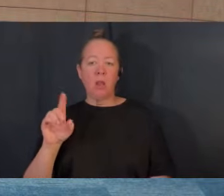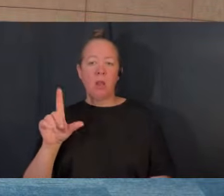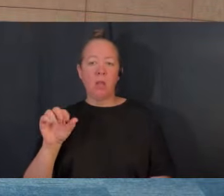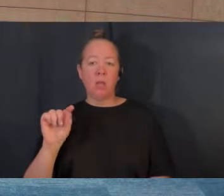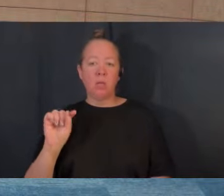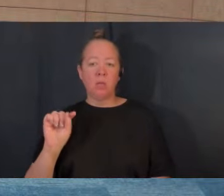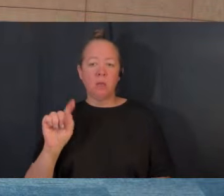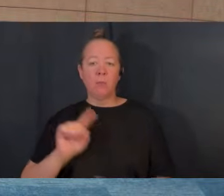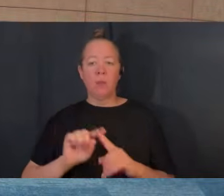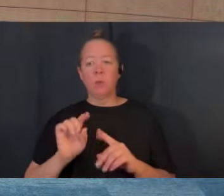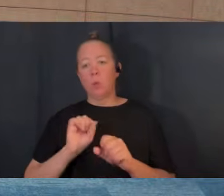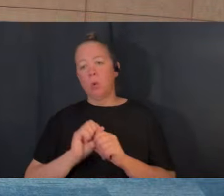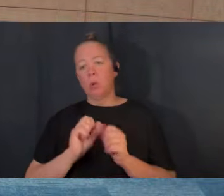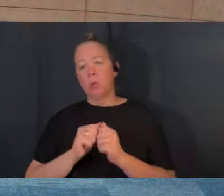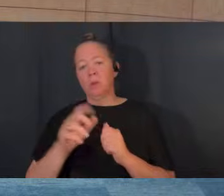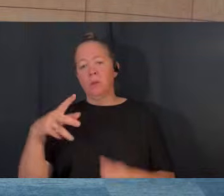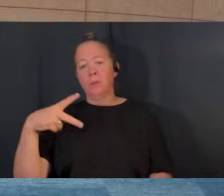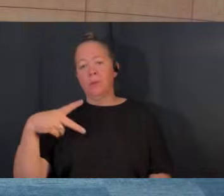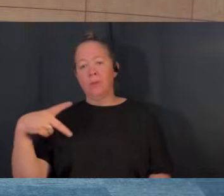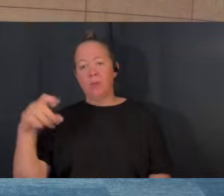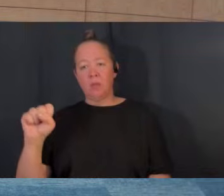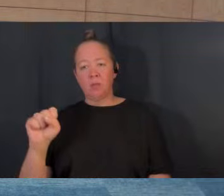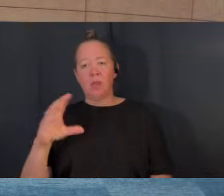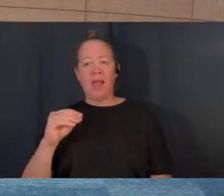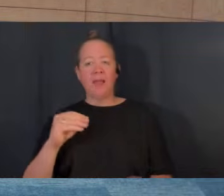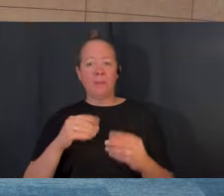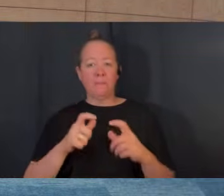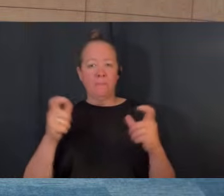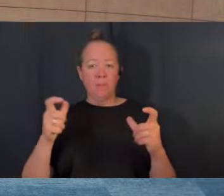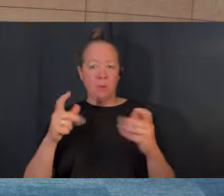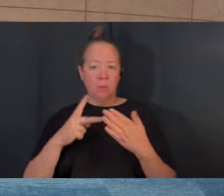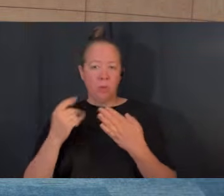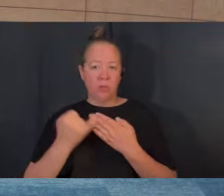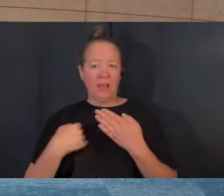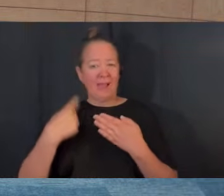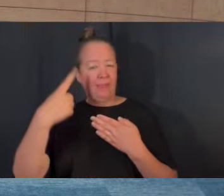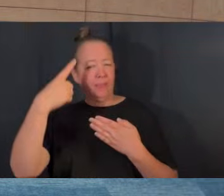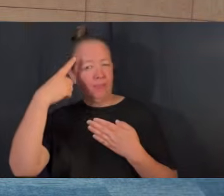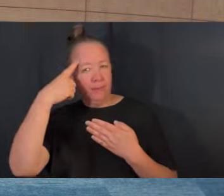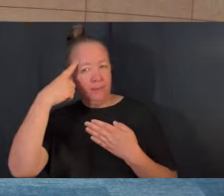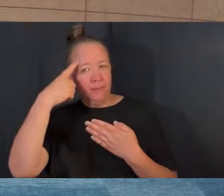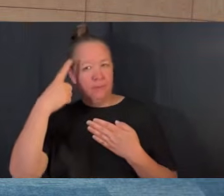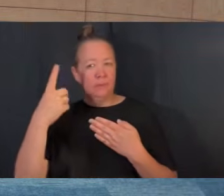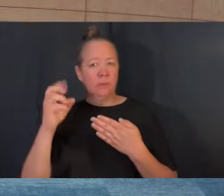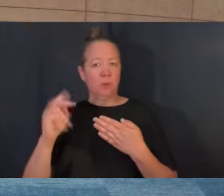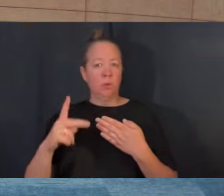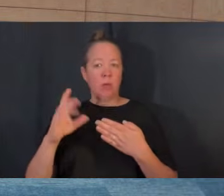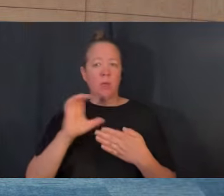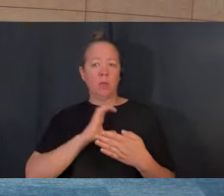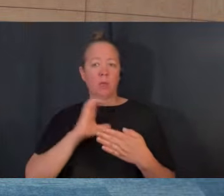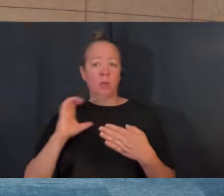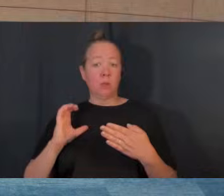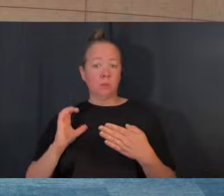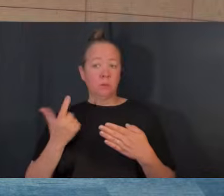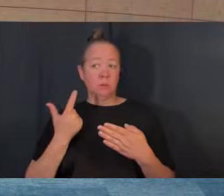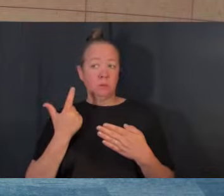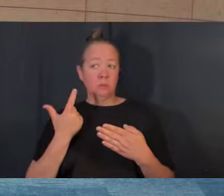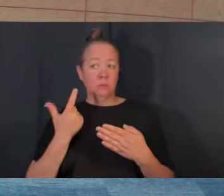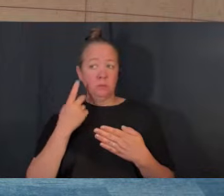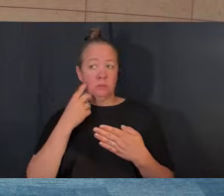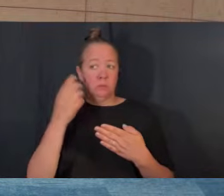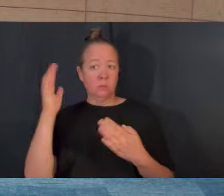the PPS and the larger project, I think. All right, council, anything else you're seeing on the horizon for agenda